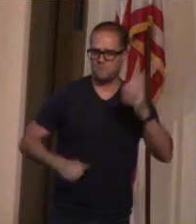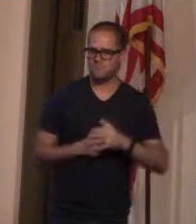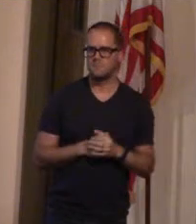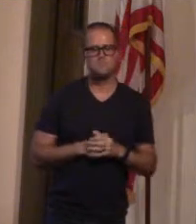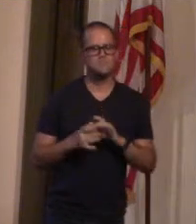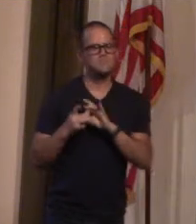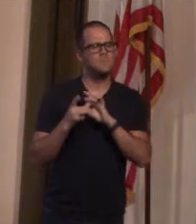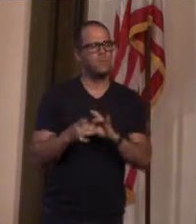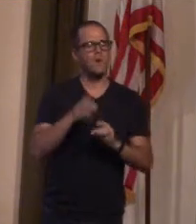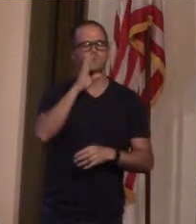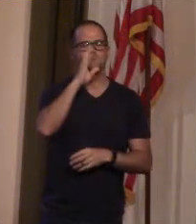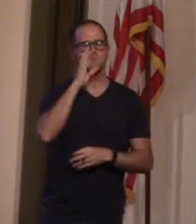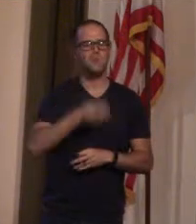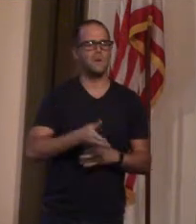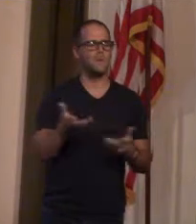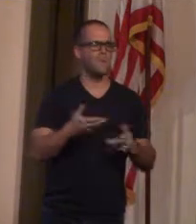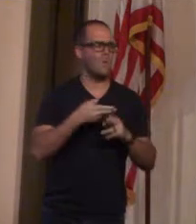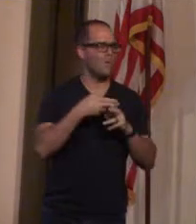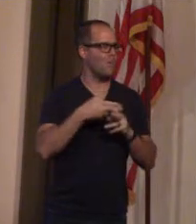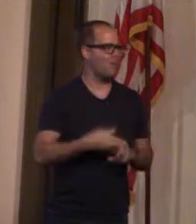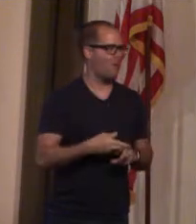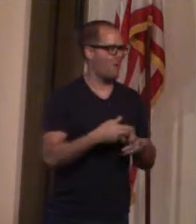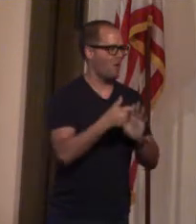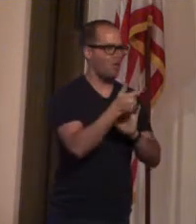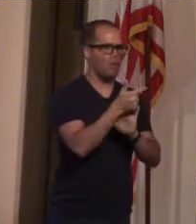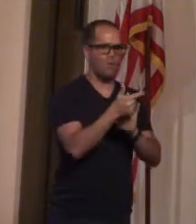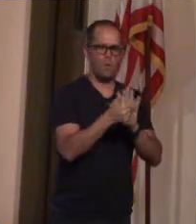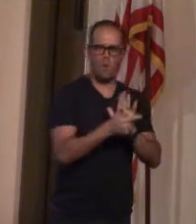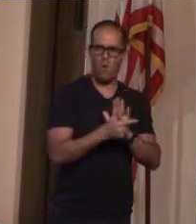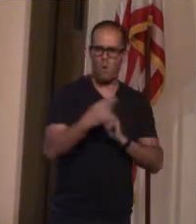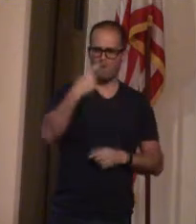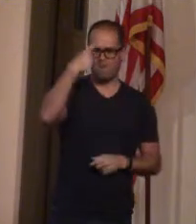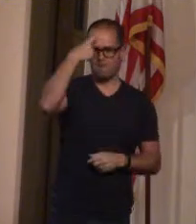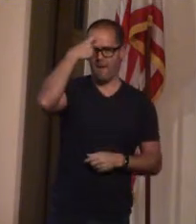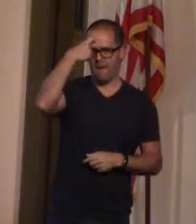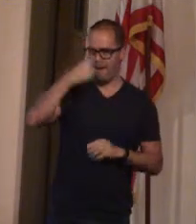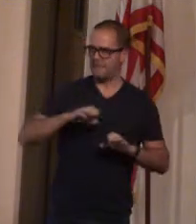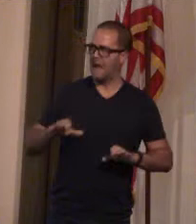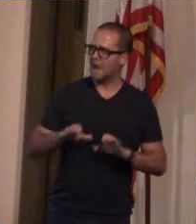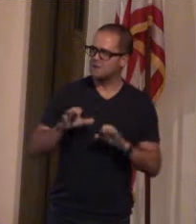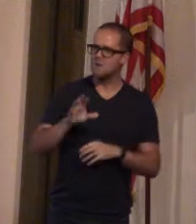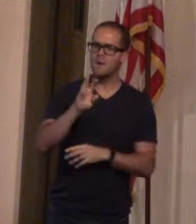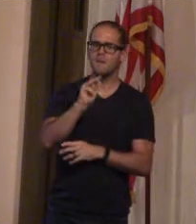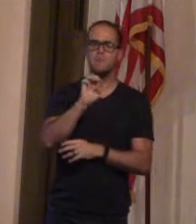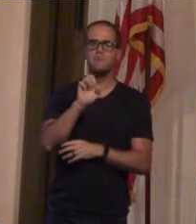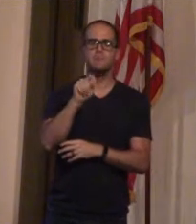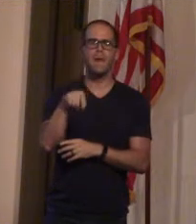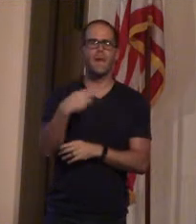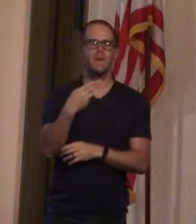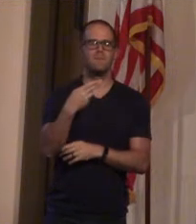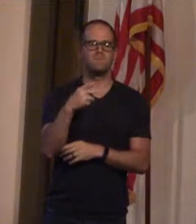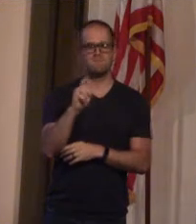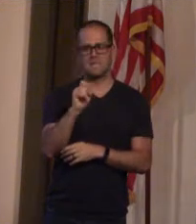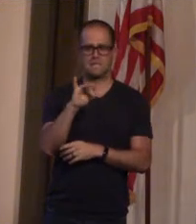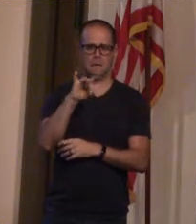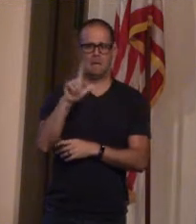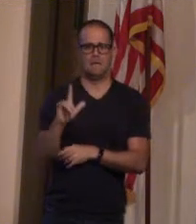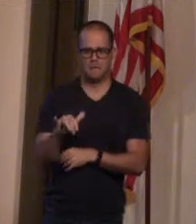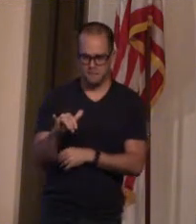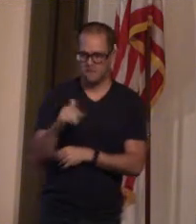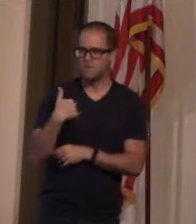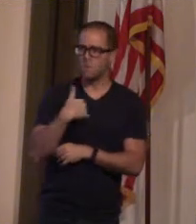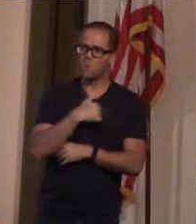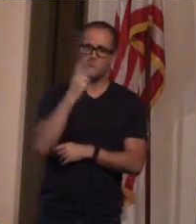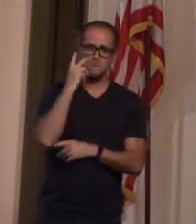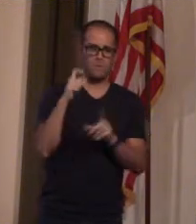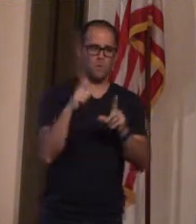Ask, seek, knock. And the third one, worship the Lord, relates directly